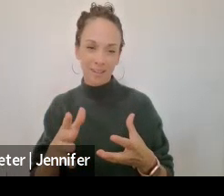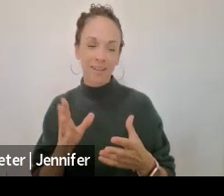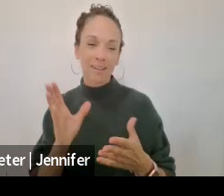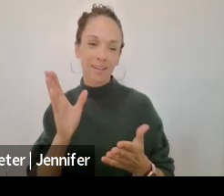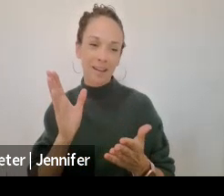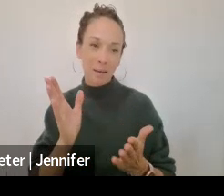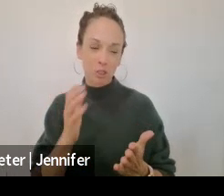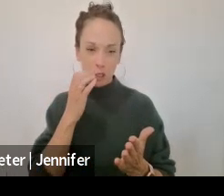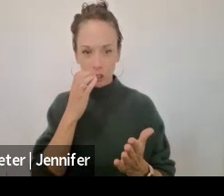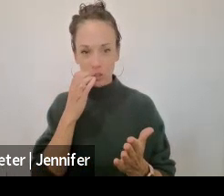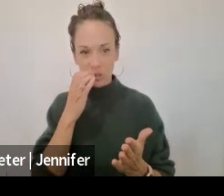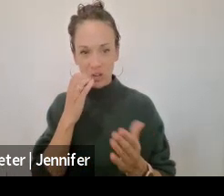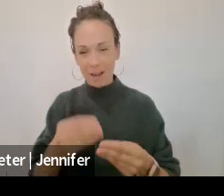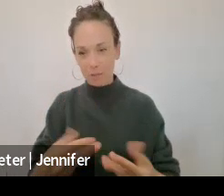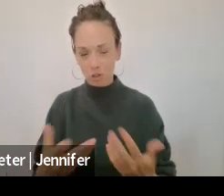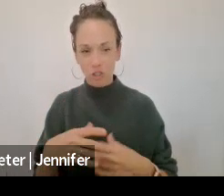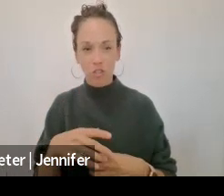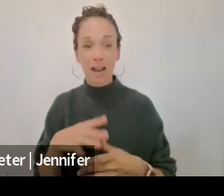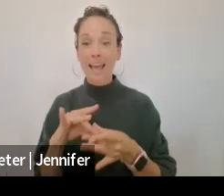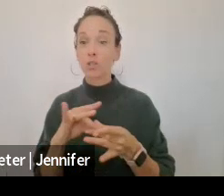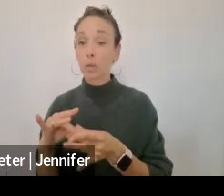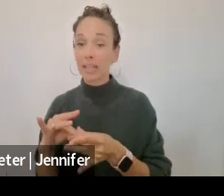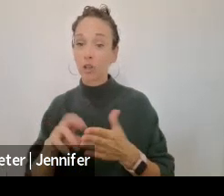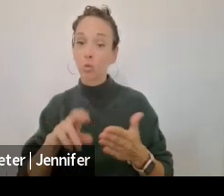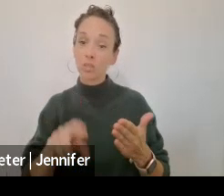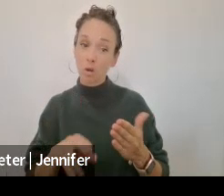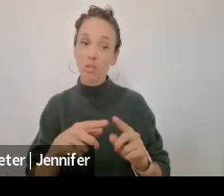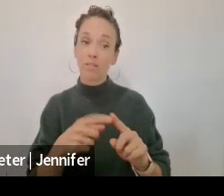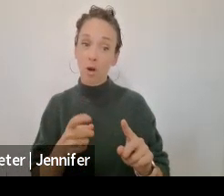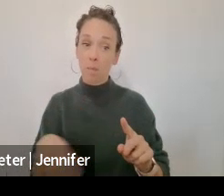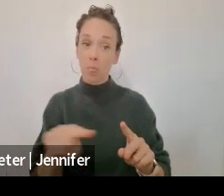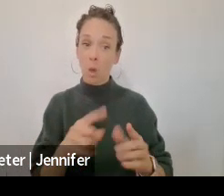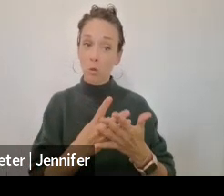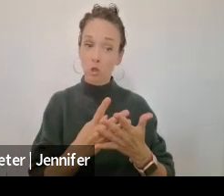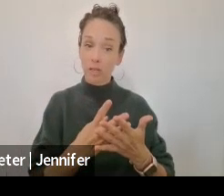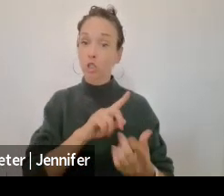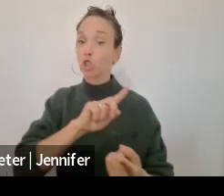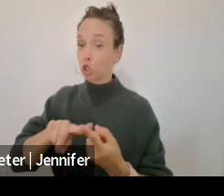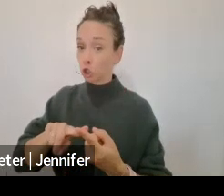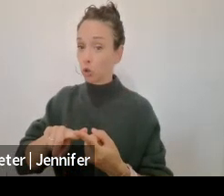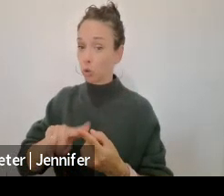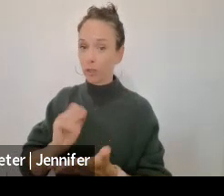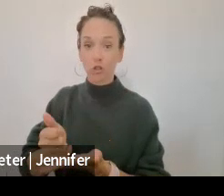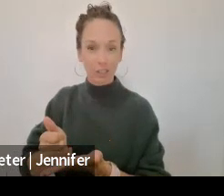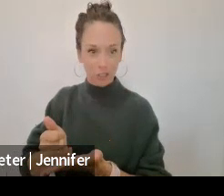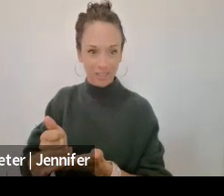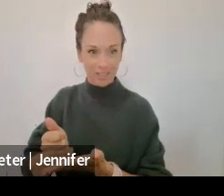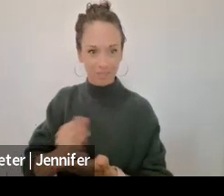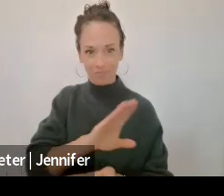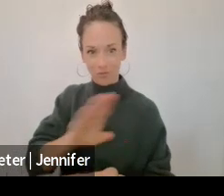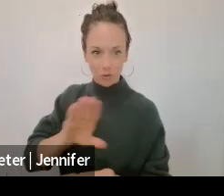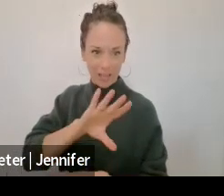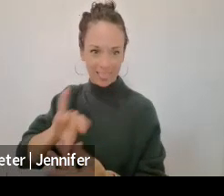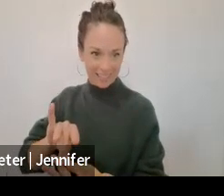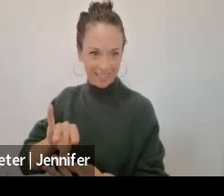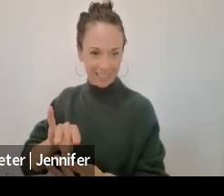the results from these screeners specifically to interventions that are available not only on